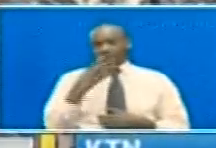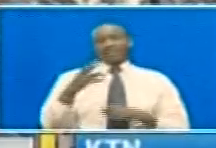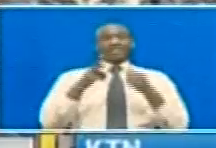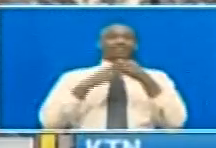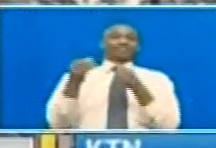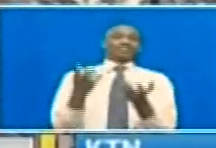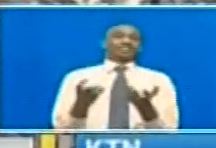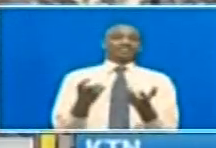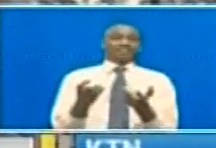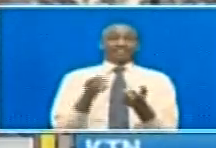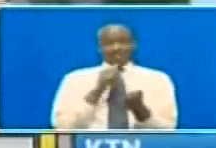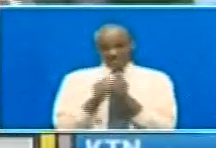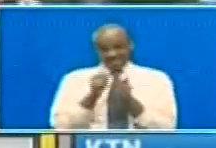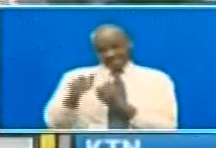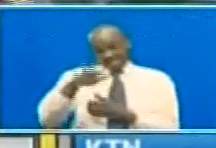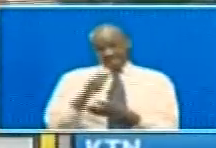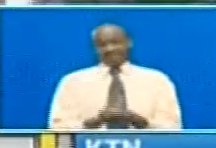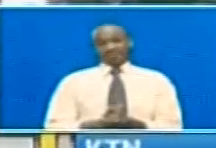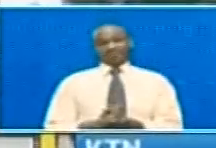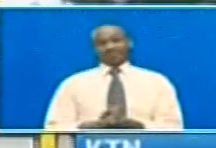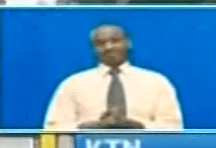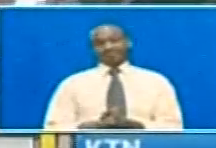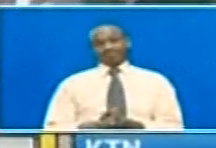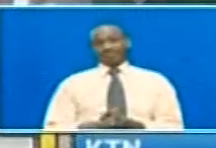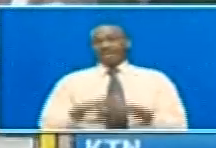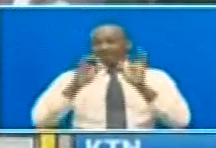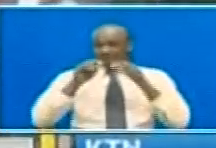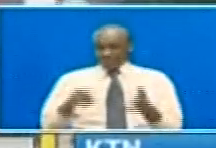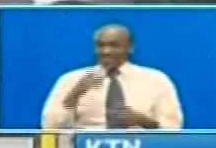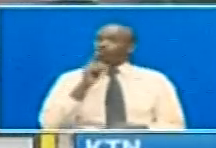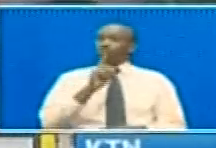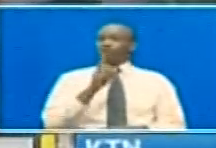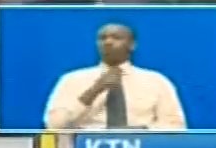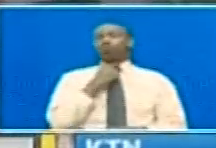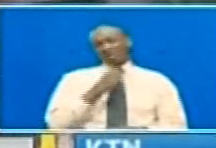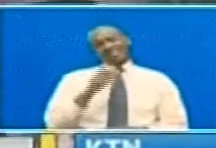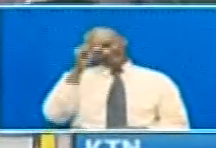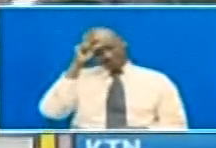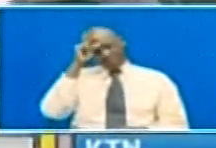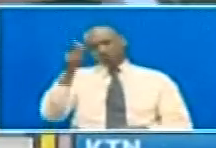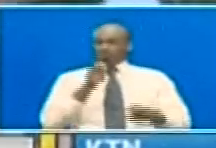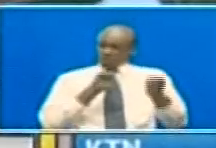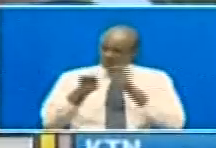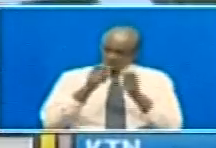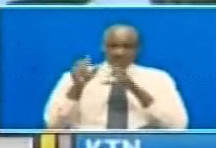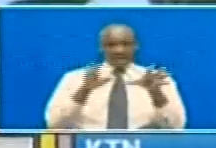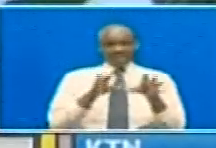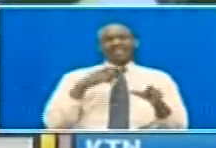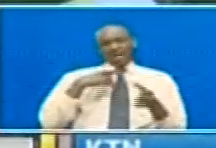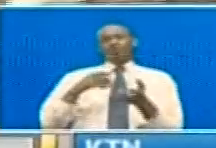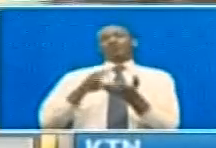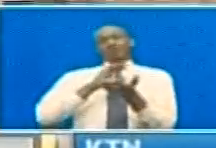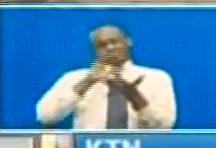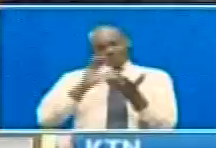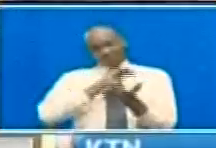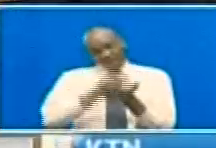1,470 in maize growing regions. Farmers now want the government to regulate the market and allocate funds to the